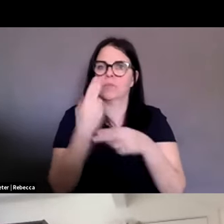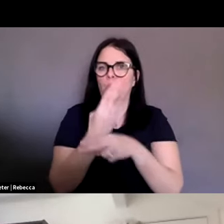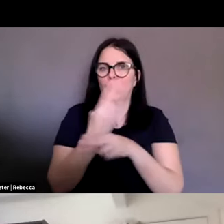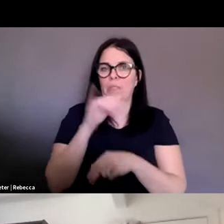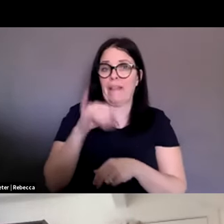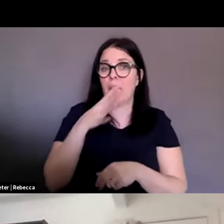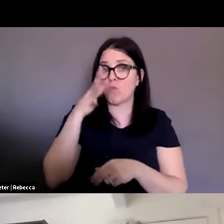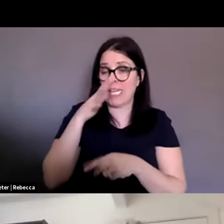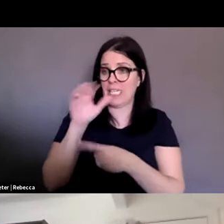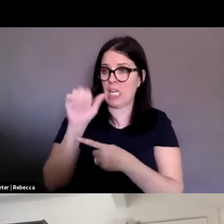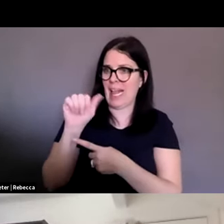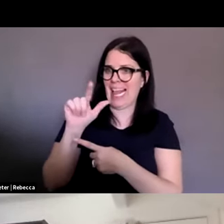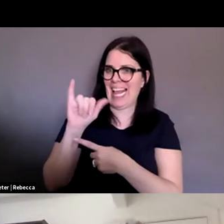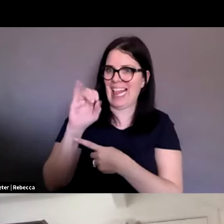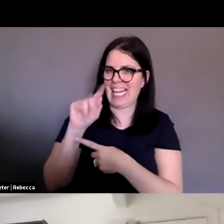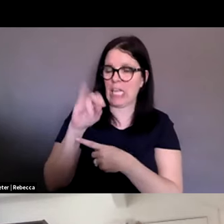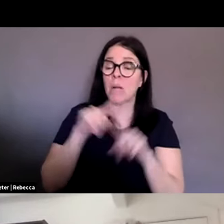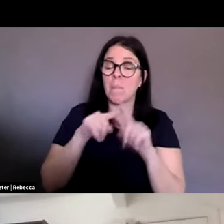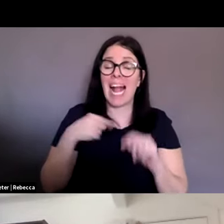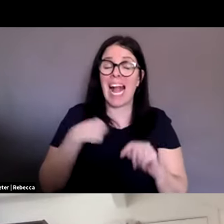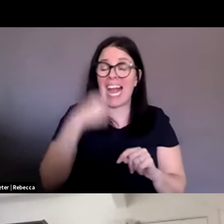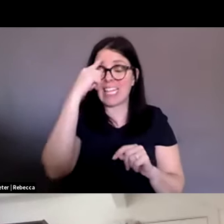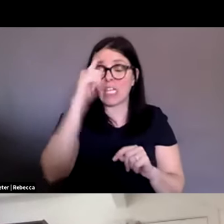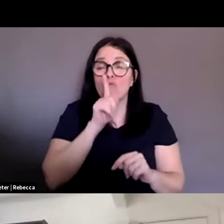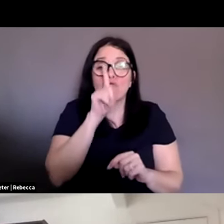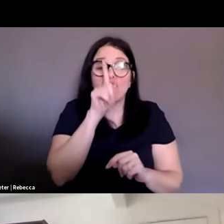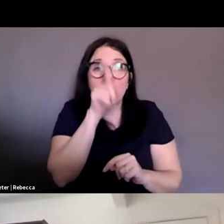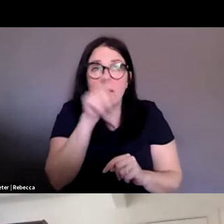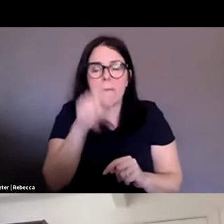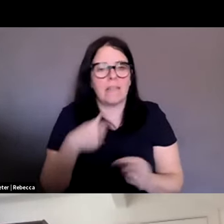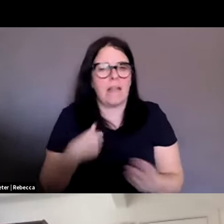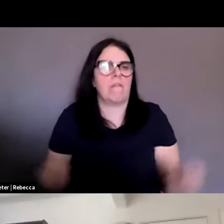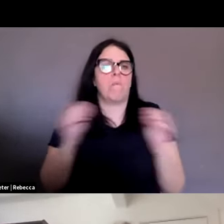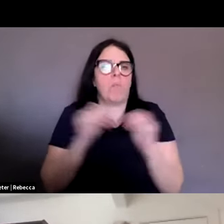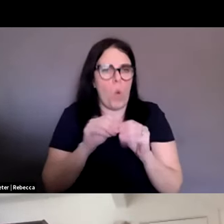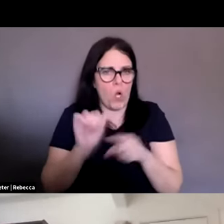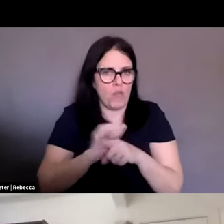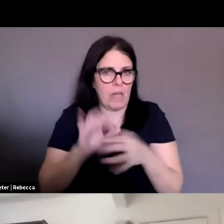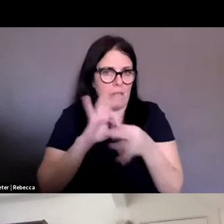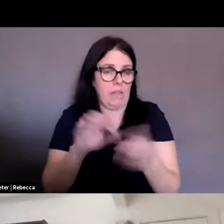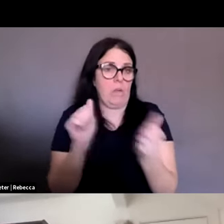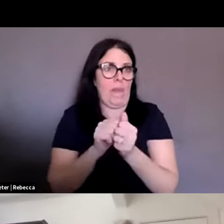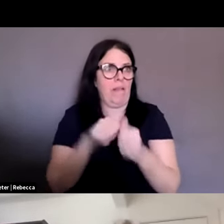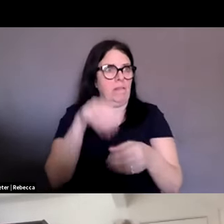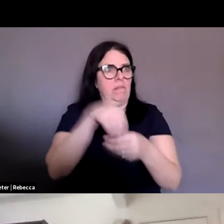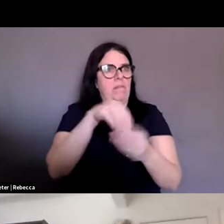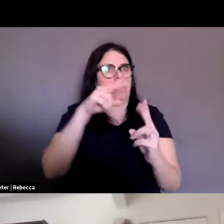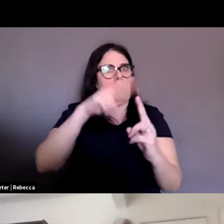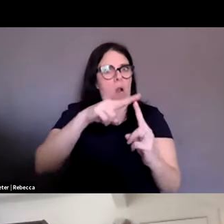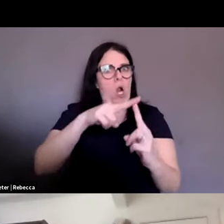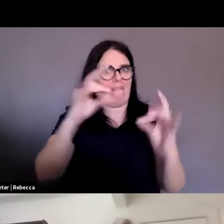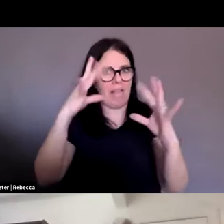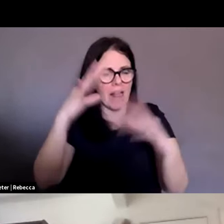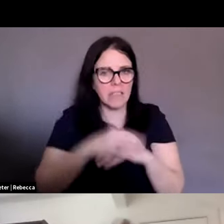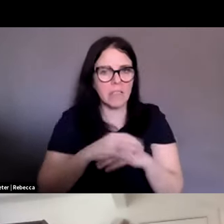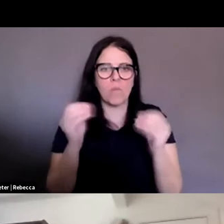more training on domestic violence. And exactly like, you know, what Lurker is proposing, we need more screening and more assessment in domestic violence. And, you know, I've